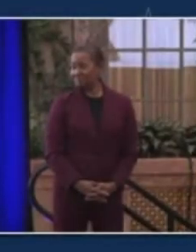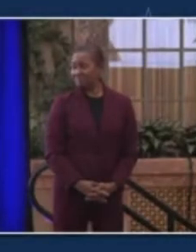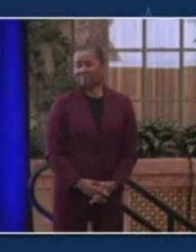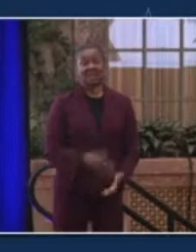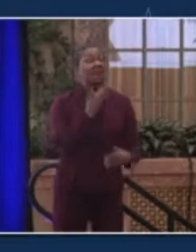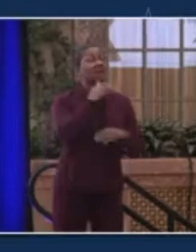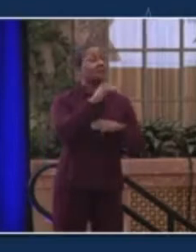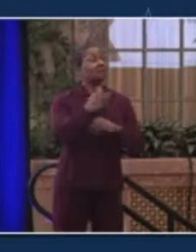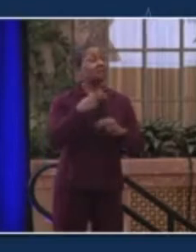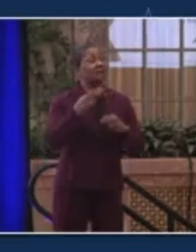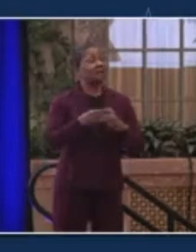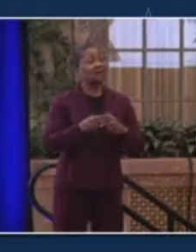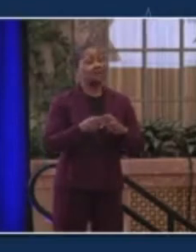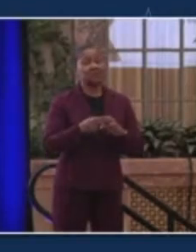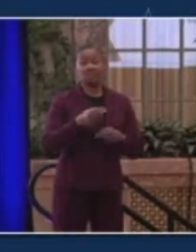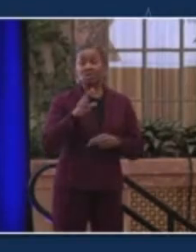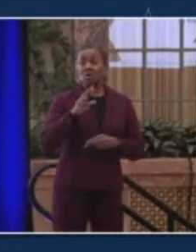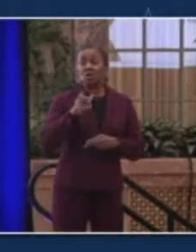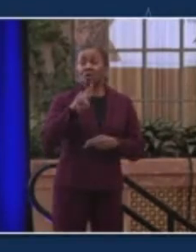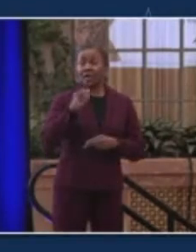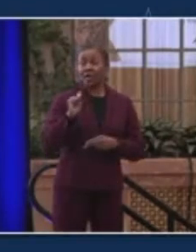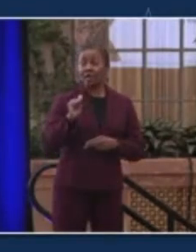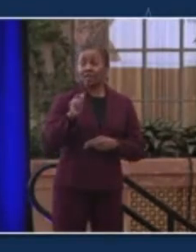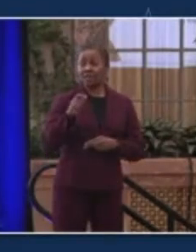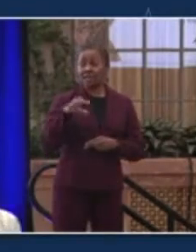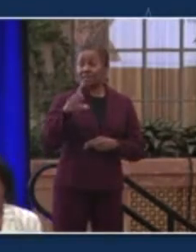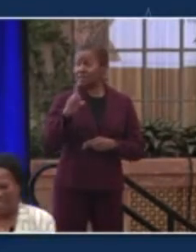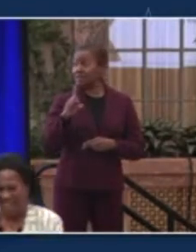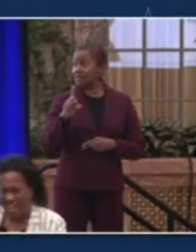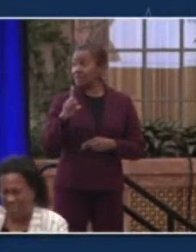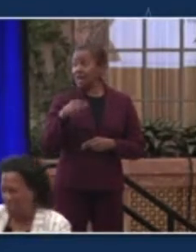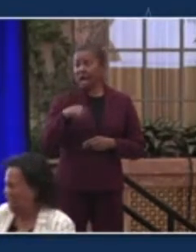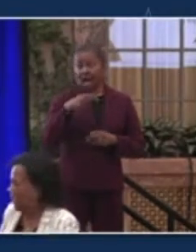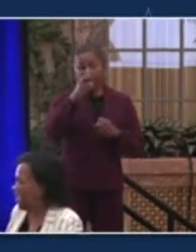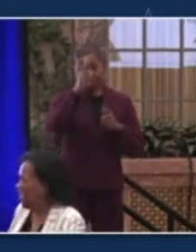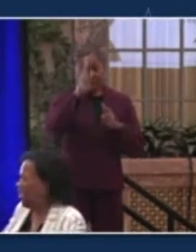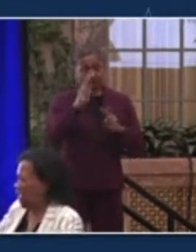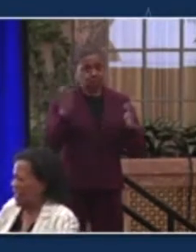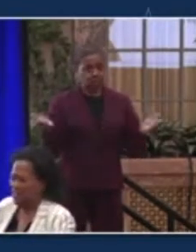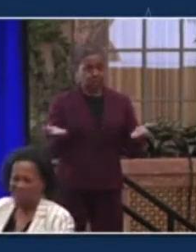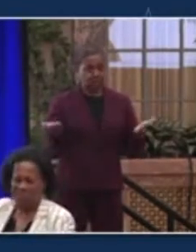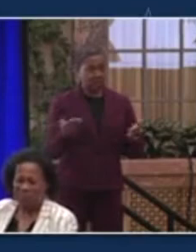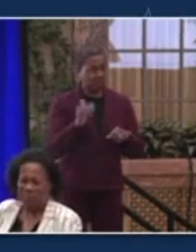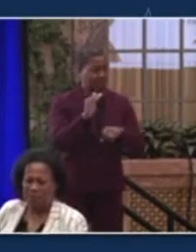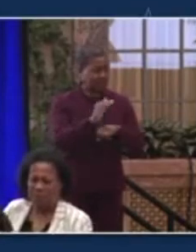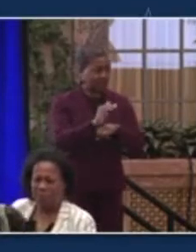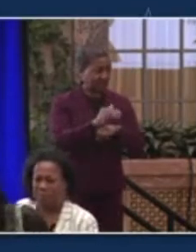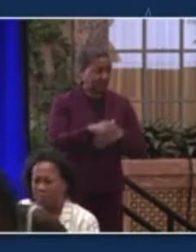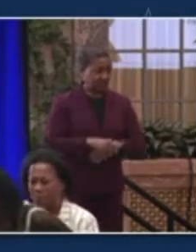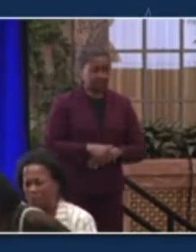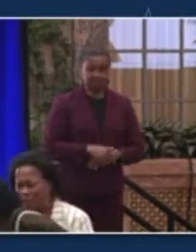Good evening. My name is Rebecca Saib. I am deeply honored to be here this evening.